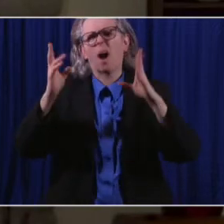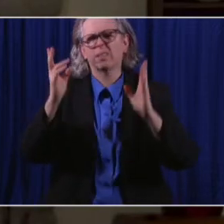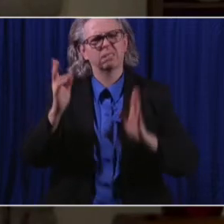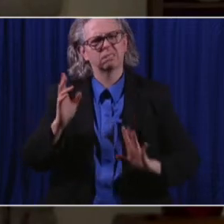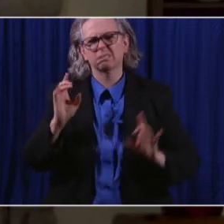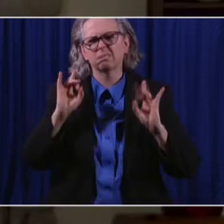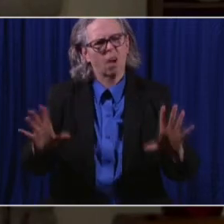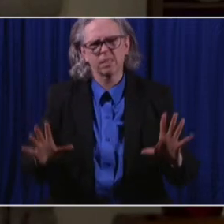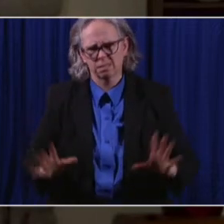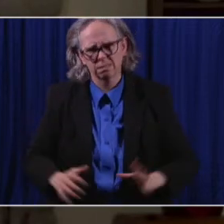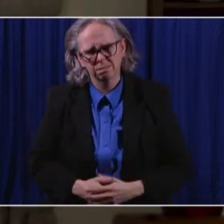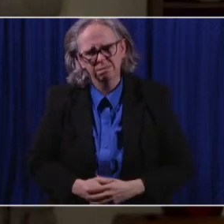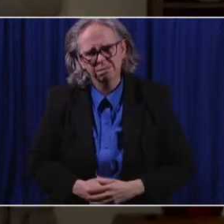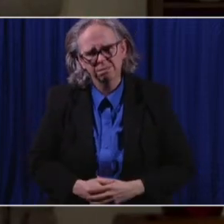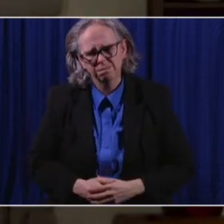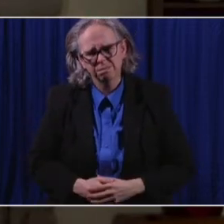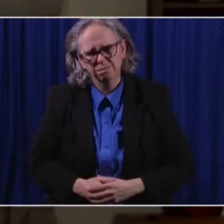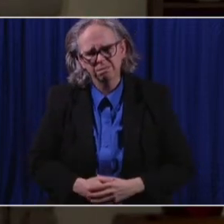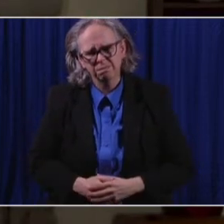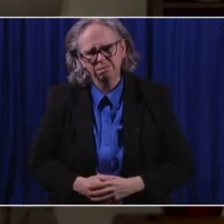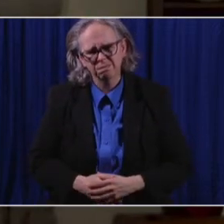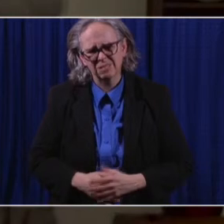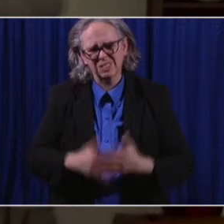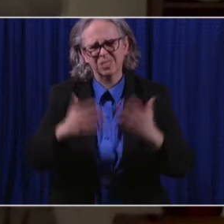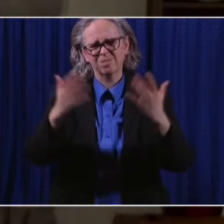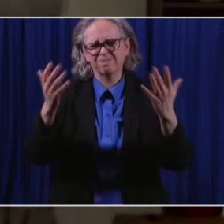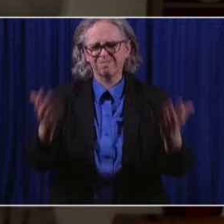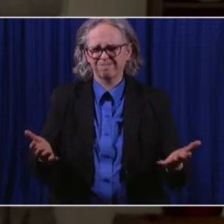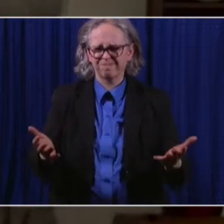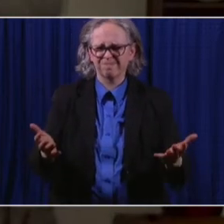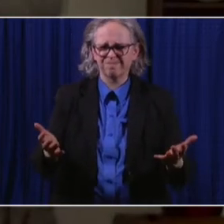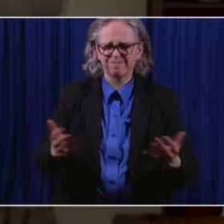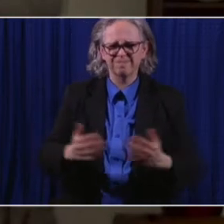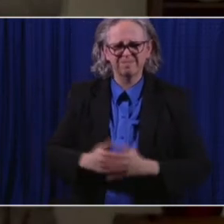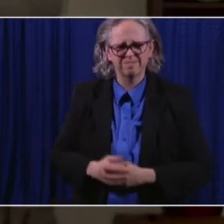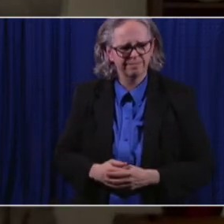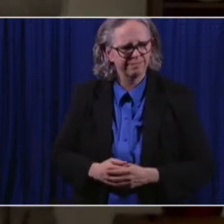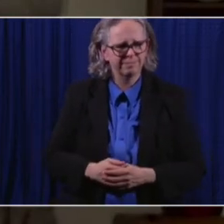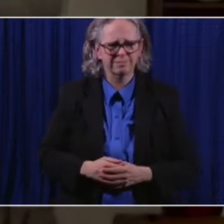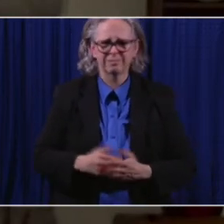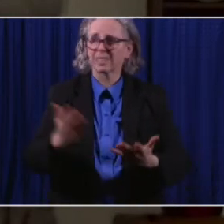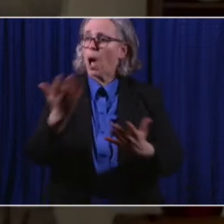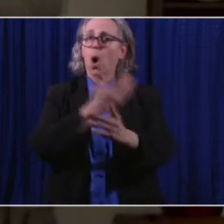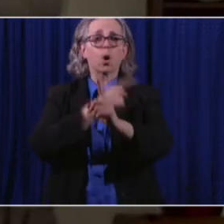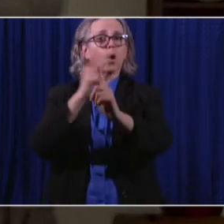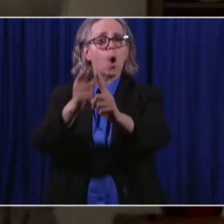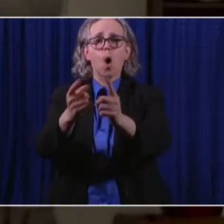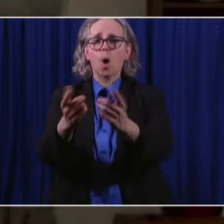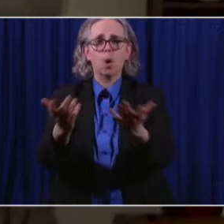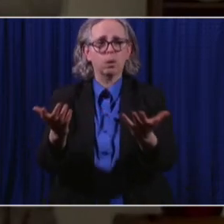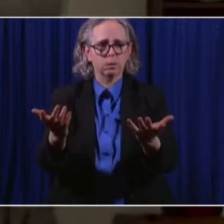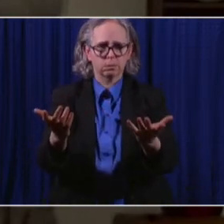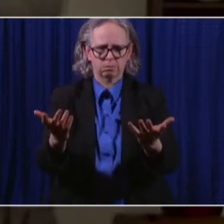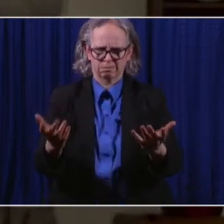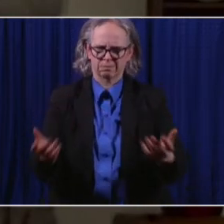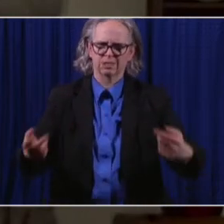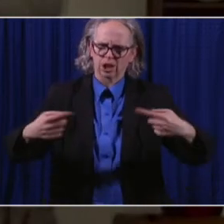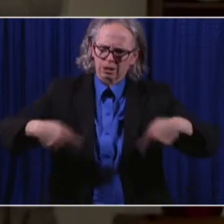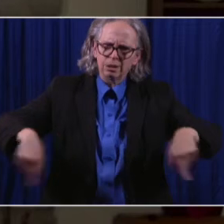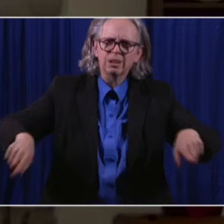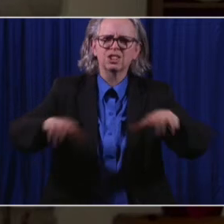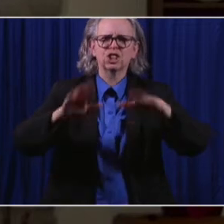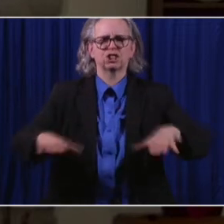before. So our goal is to get all these children back in